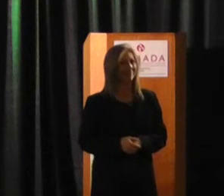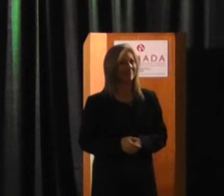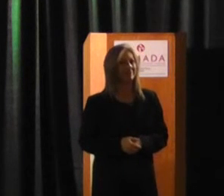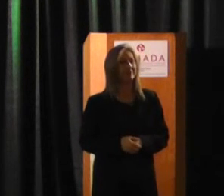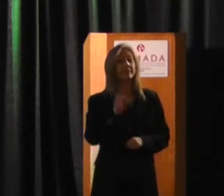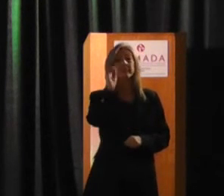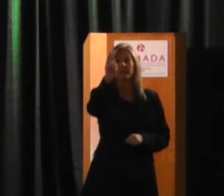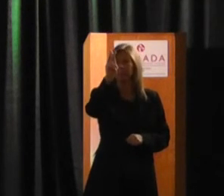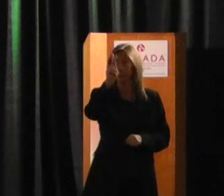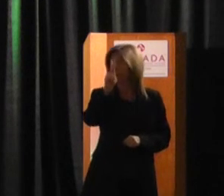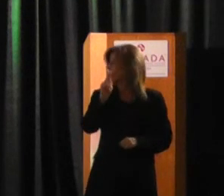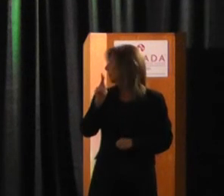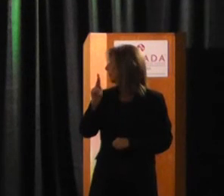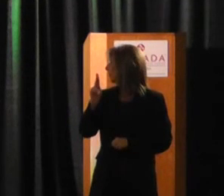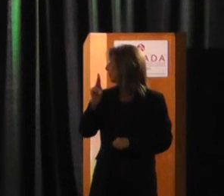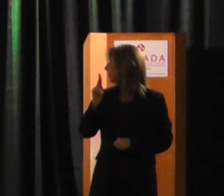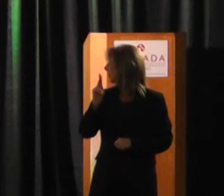Hey, we're getting blown